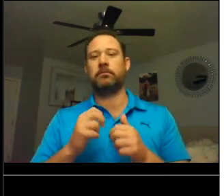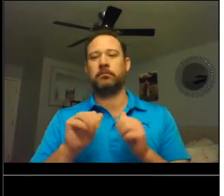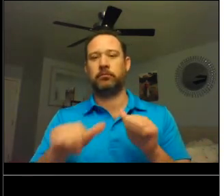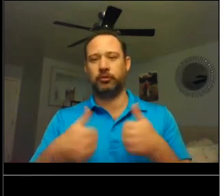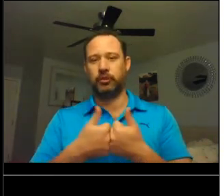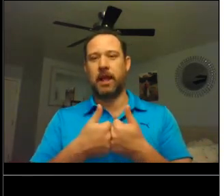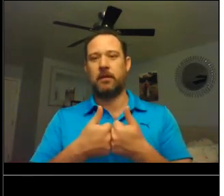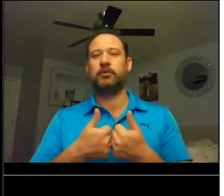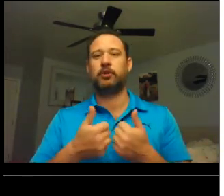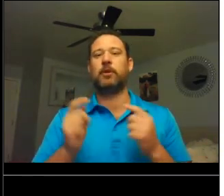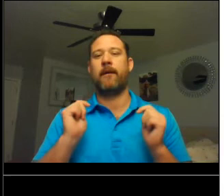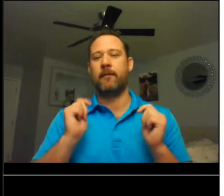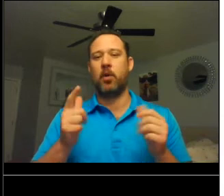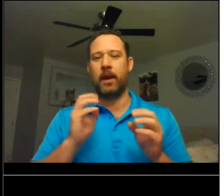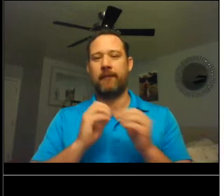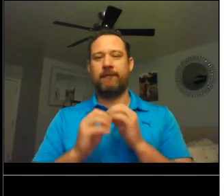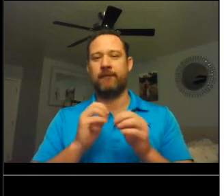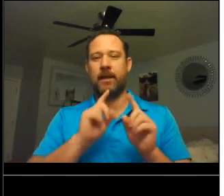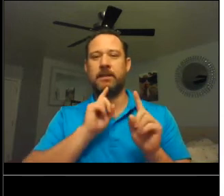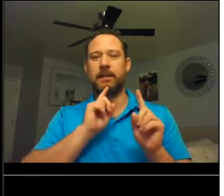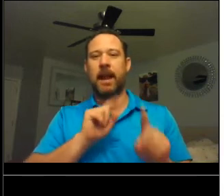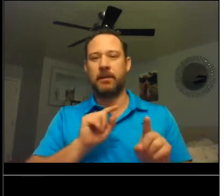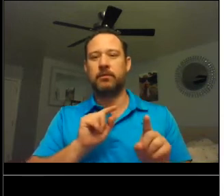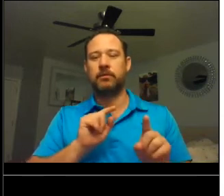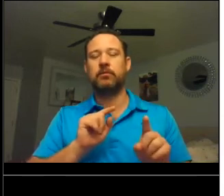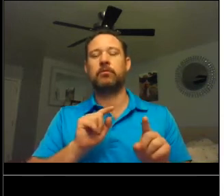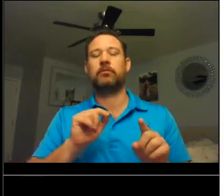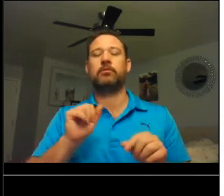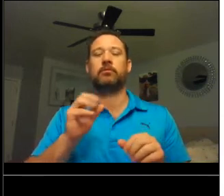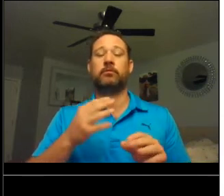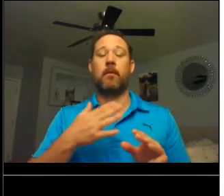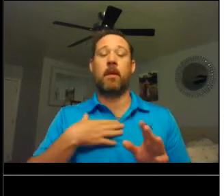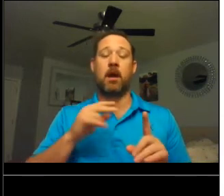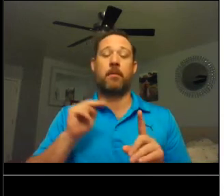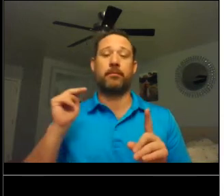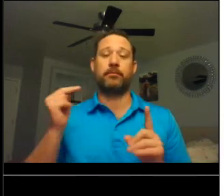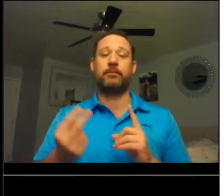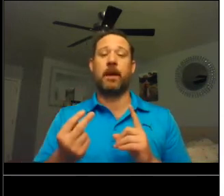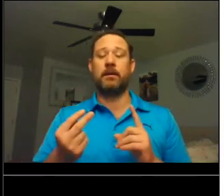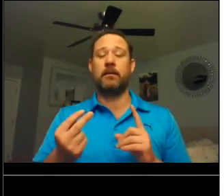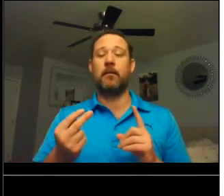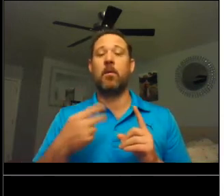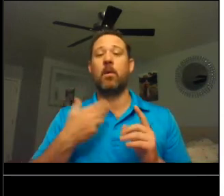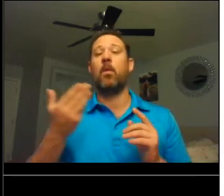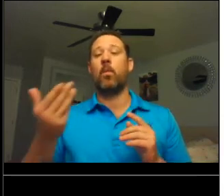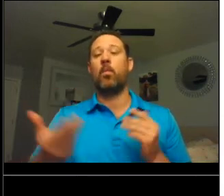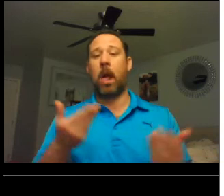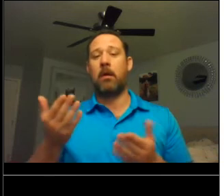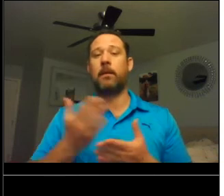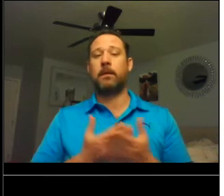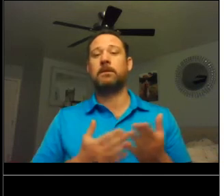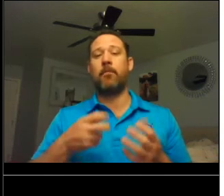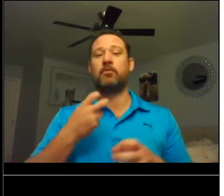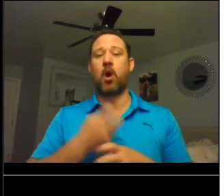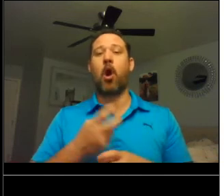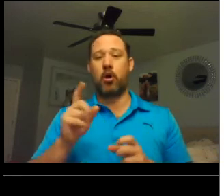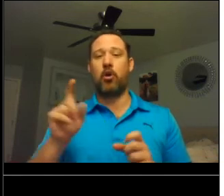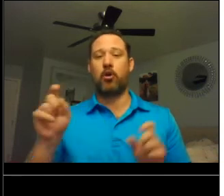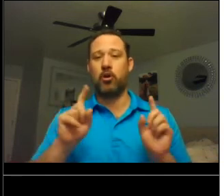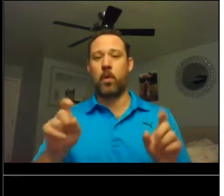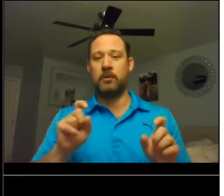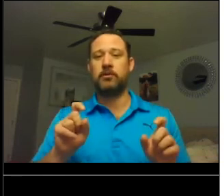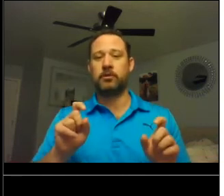a quick fix answer to. So I think from my perspective, we're welcoming some of the harder questions so that we can